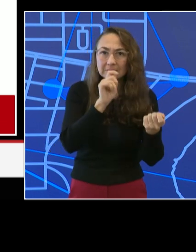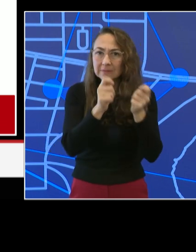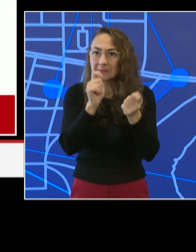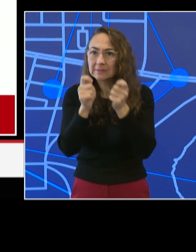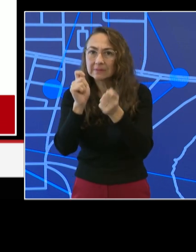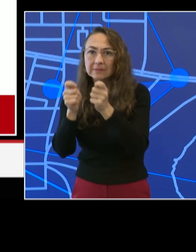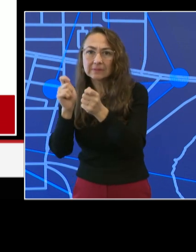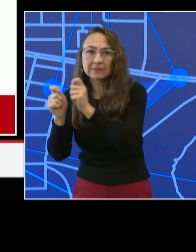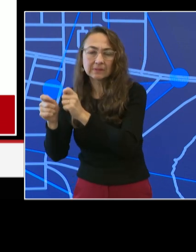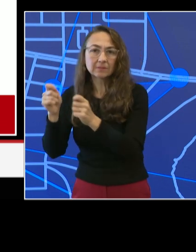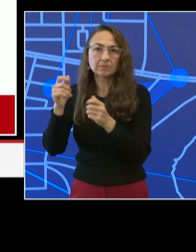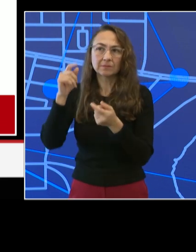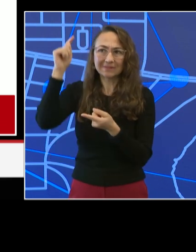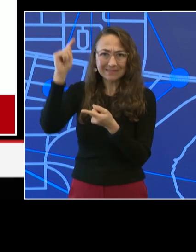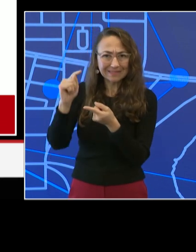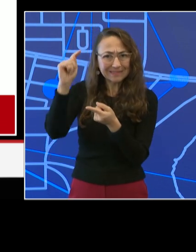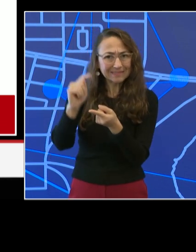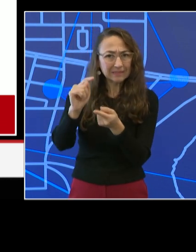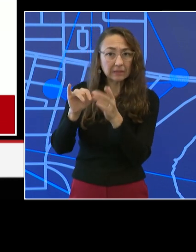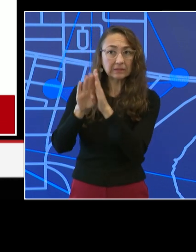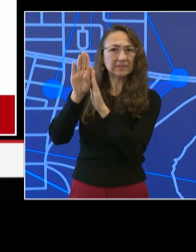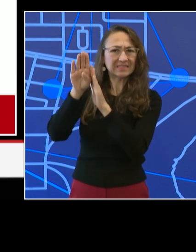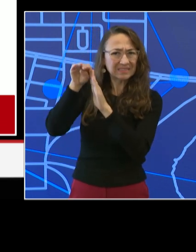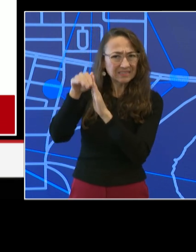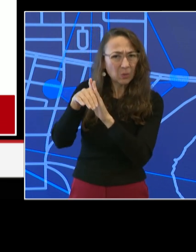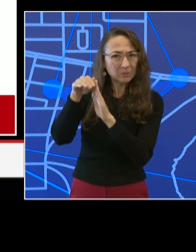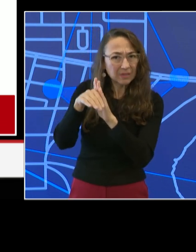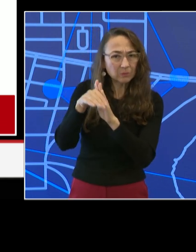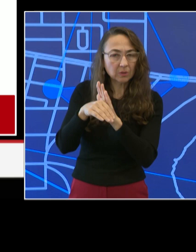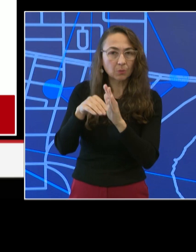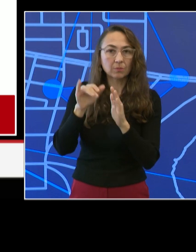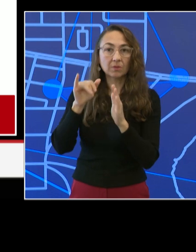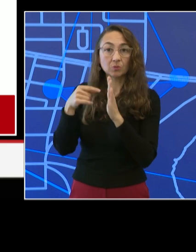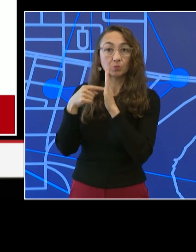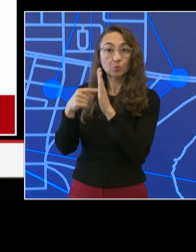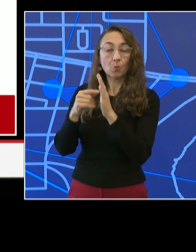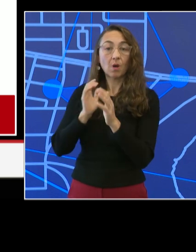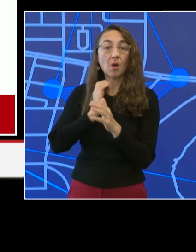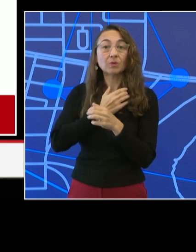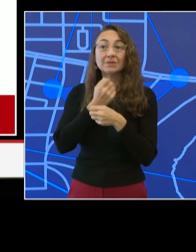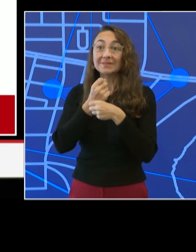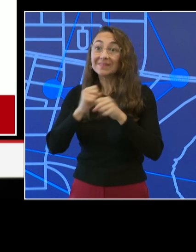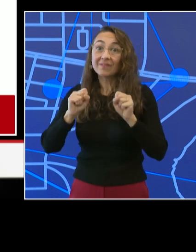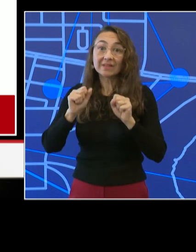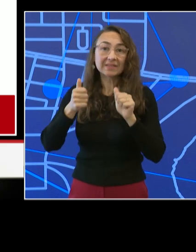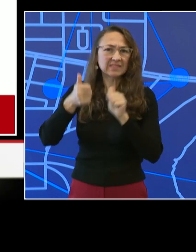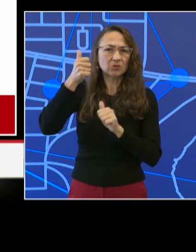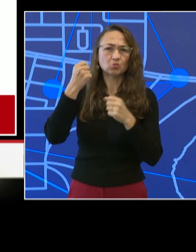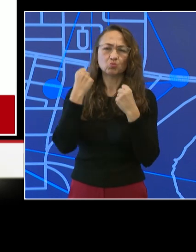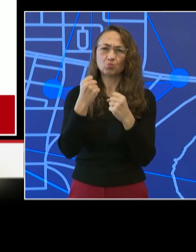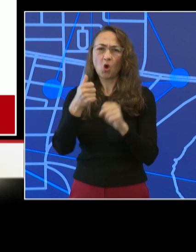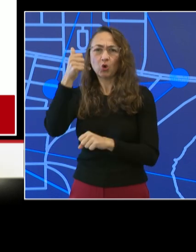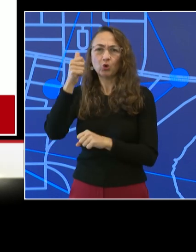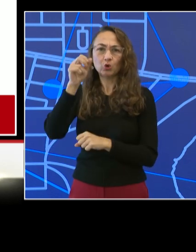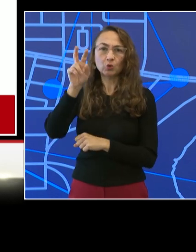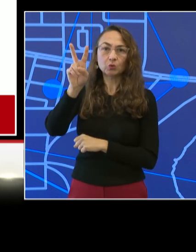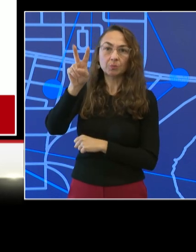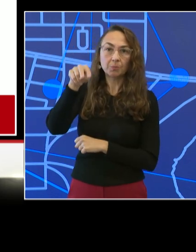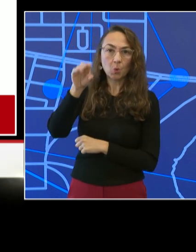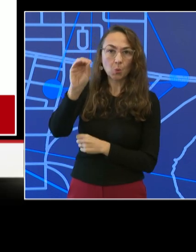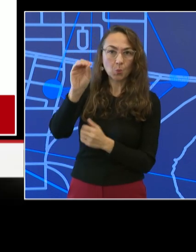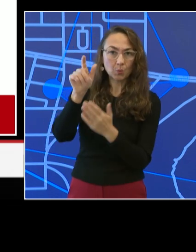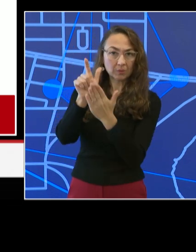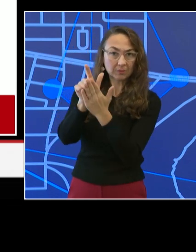in our Safer, Stronger 2.0 legislation, as well as Act Now. And most of those provisions were